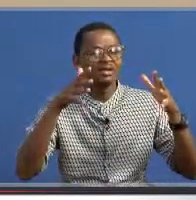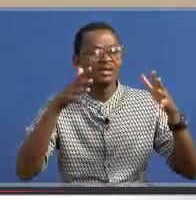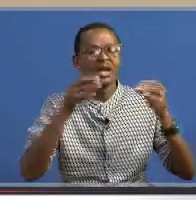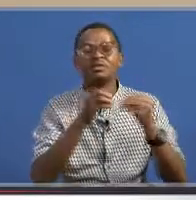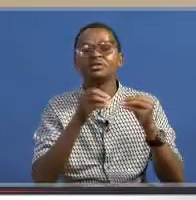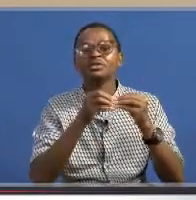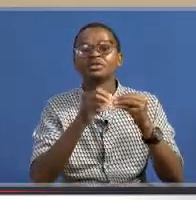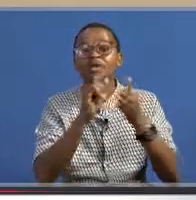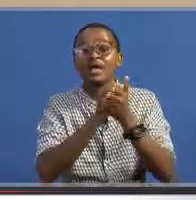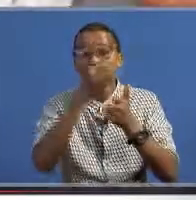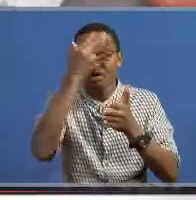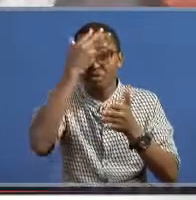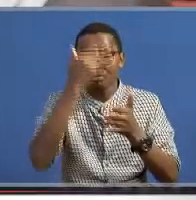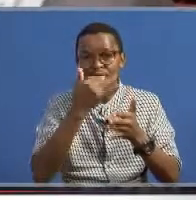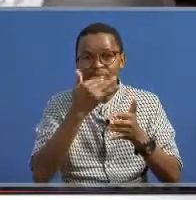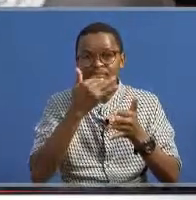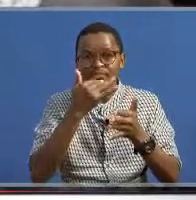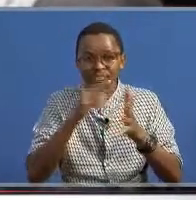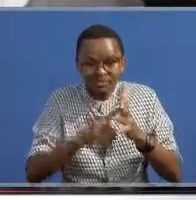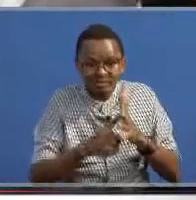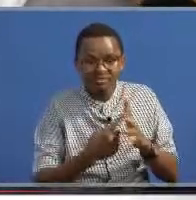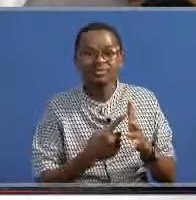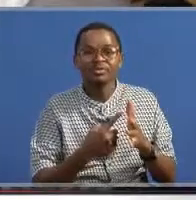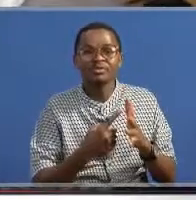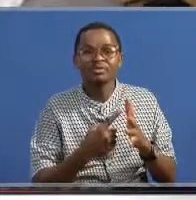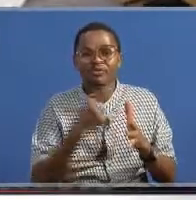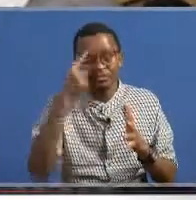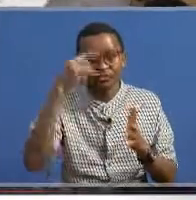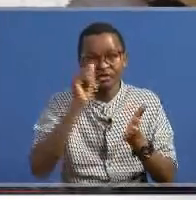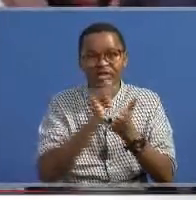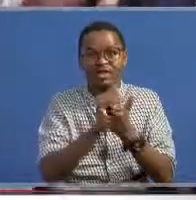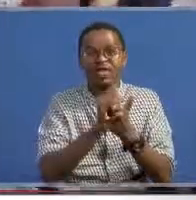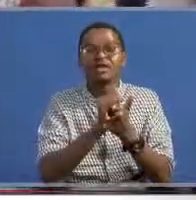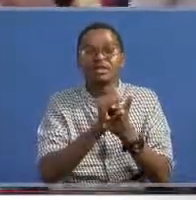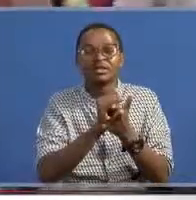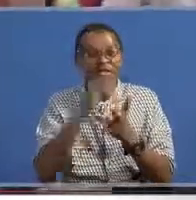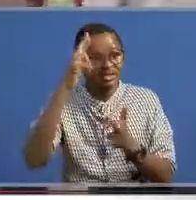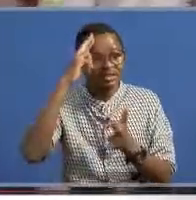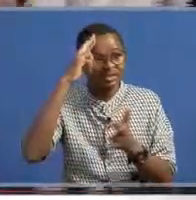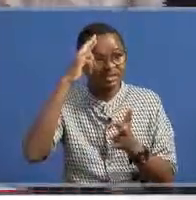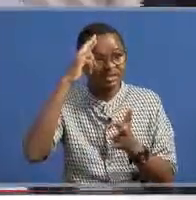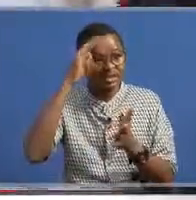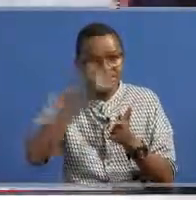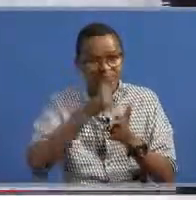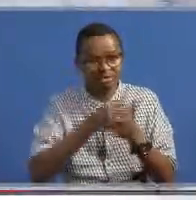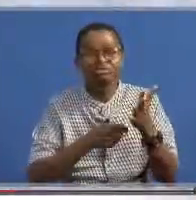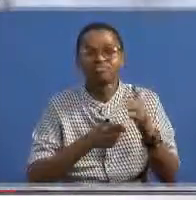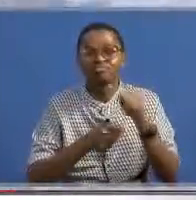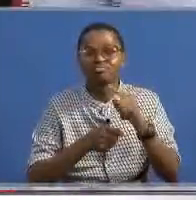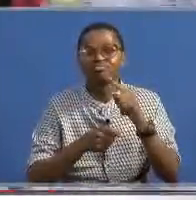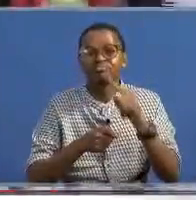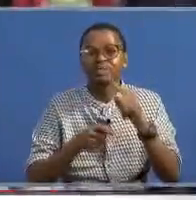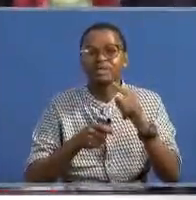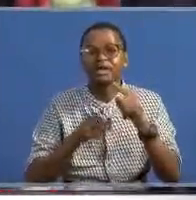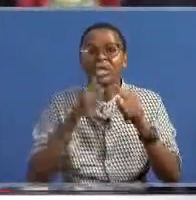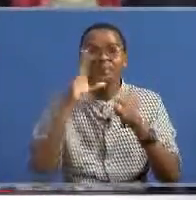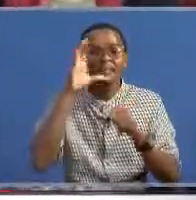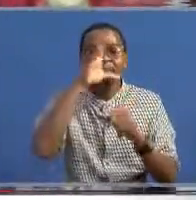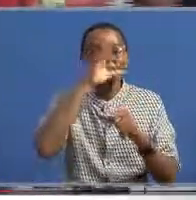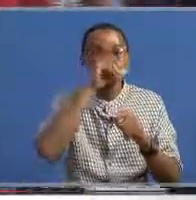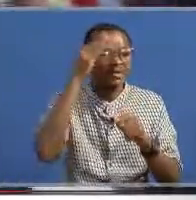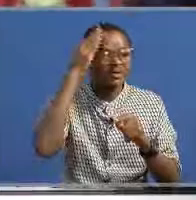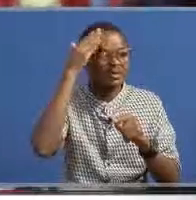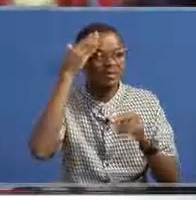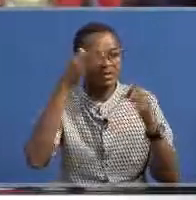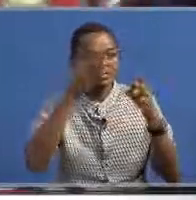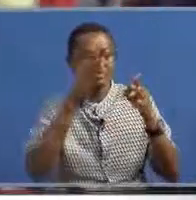number. So that is where we are rolling out the Havoni for that reason. The cost of treatment of hepatitis and the lack of awareness